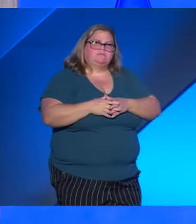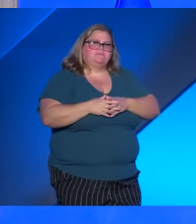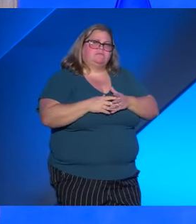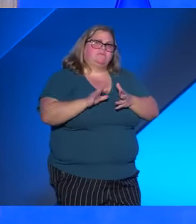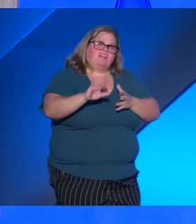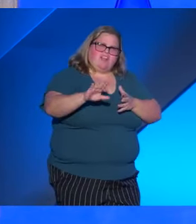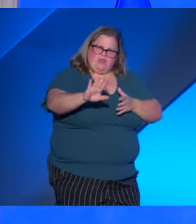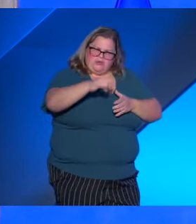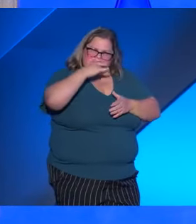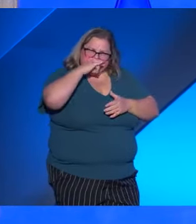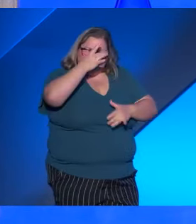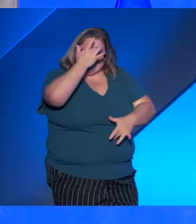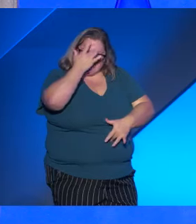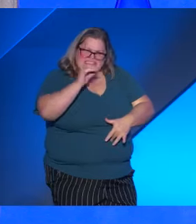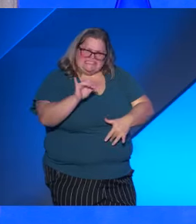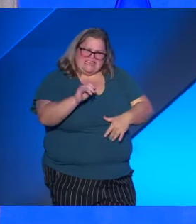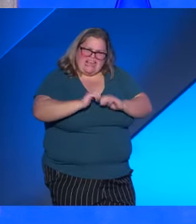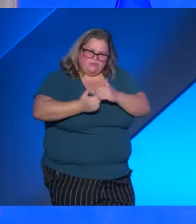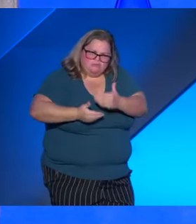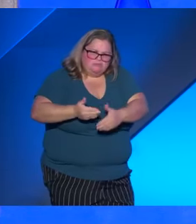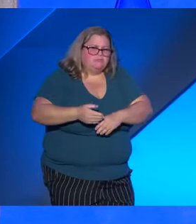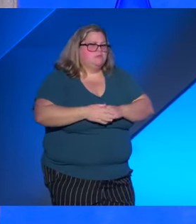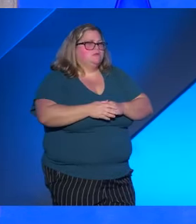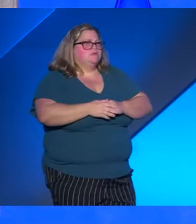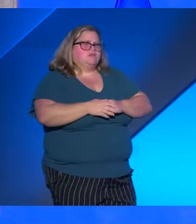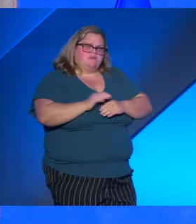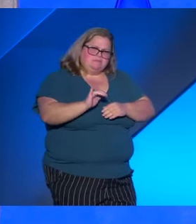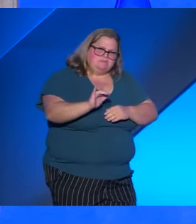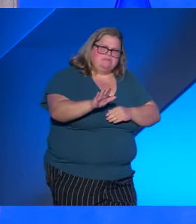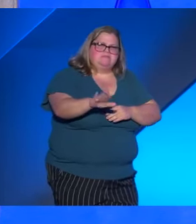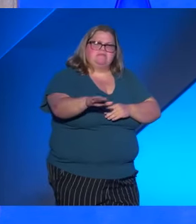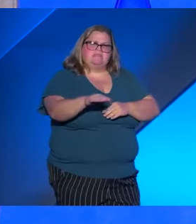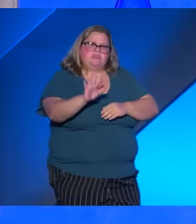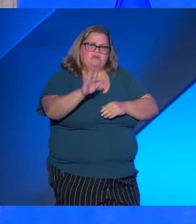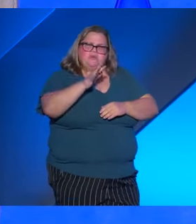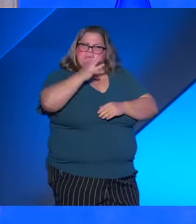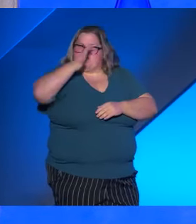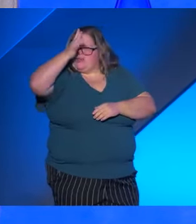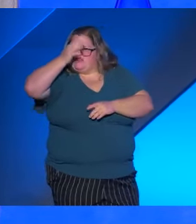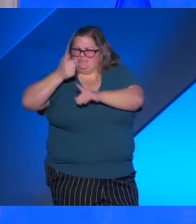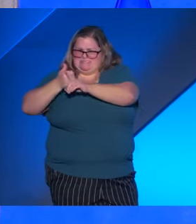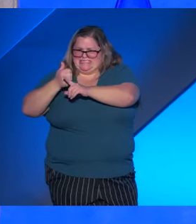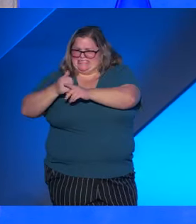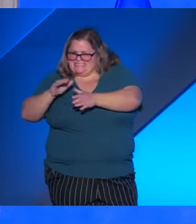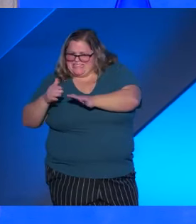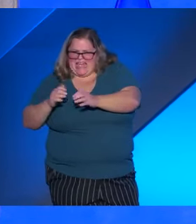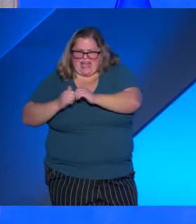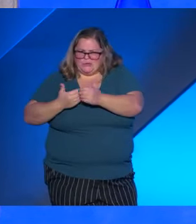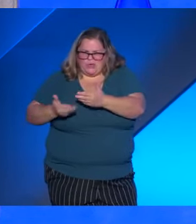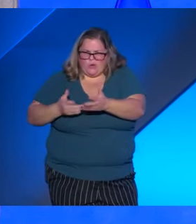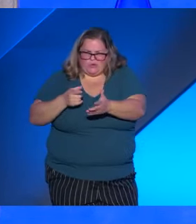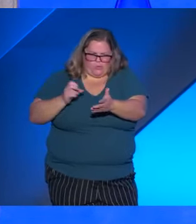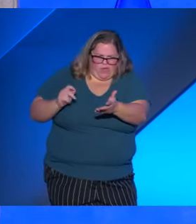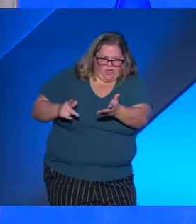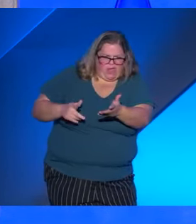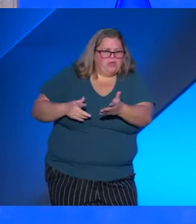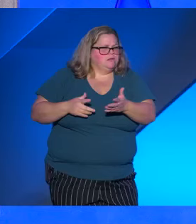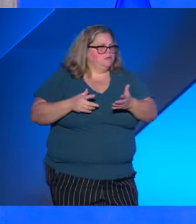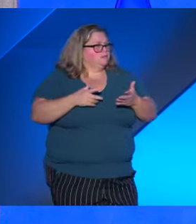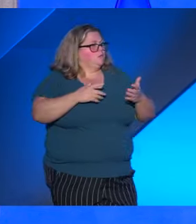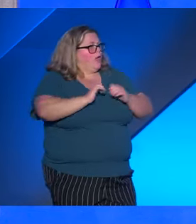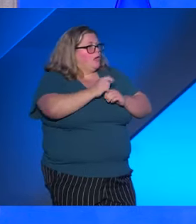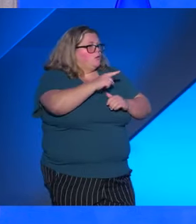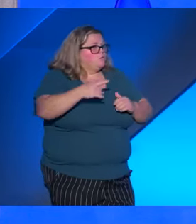sick child, mm-hmm, asked you about your dying parent? In that moment, how do you feel? Do you